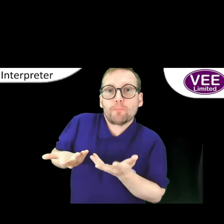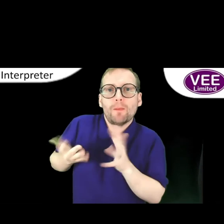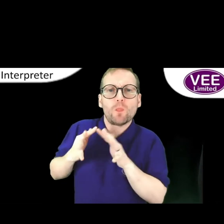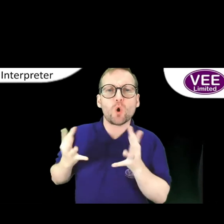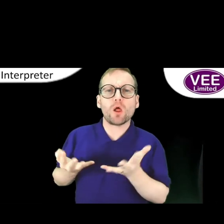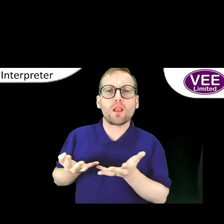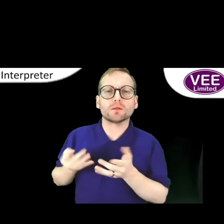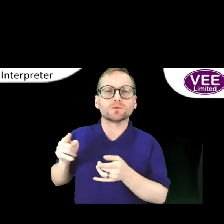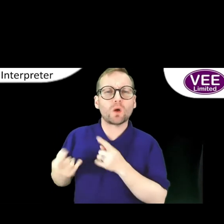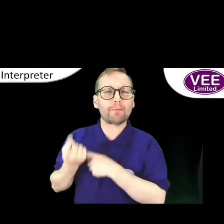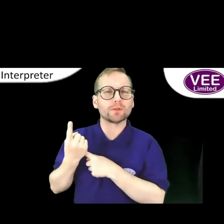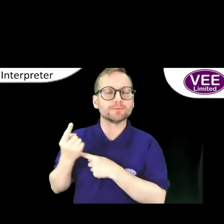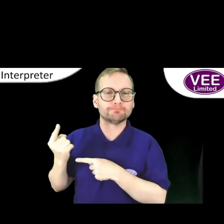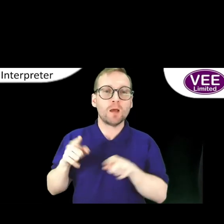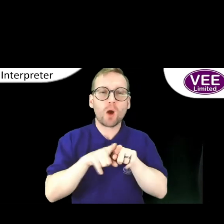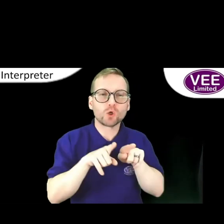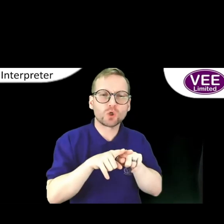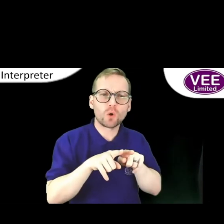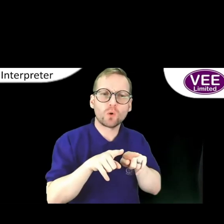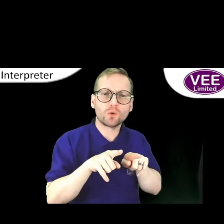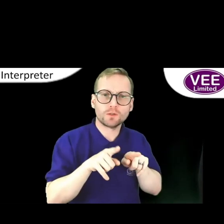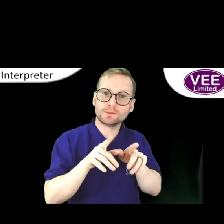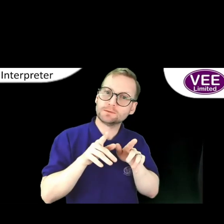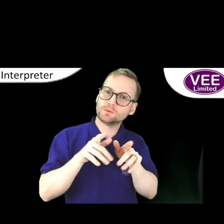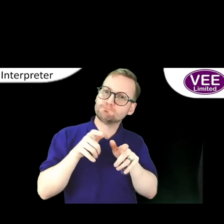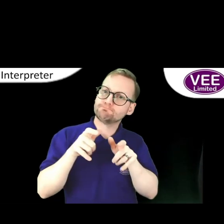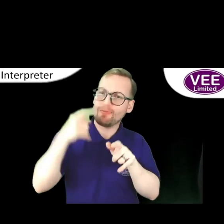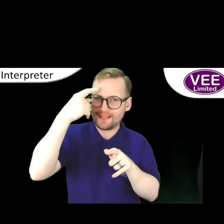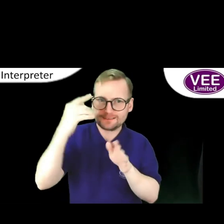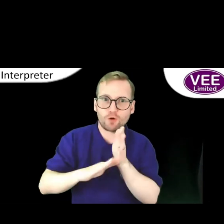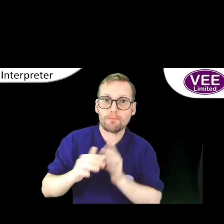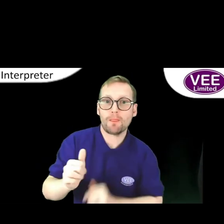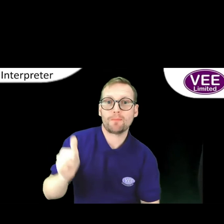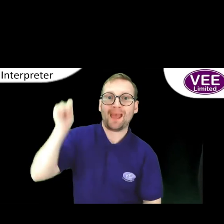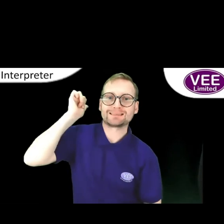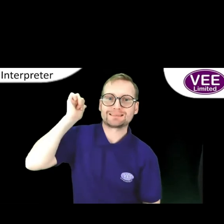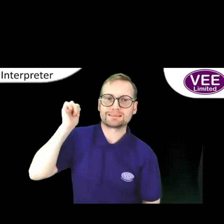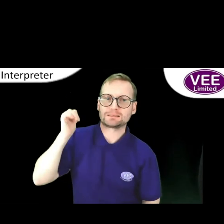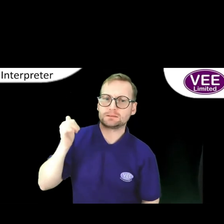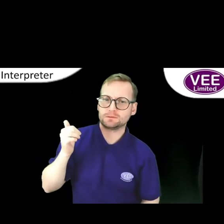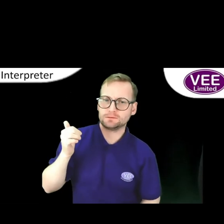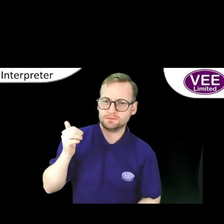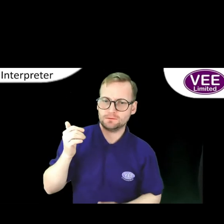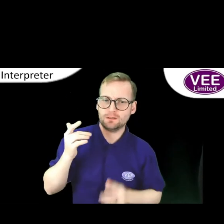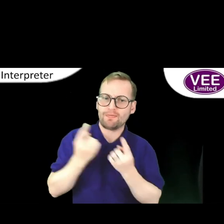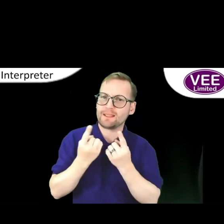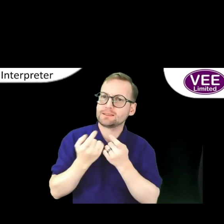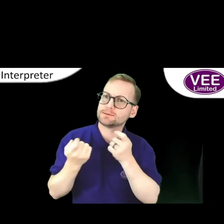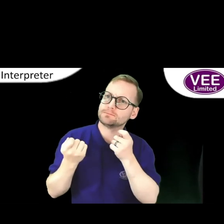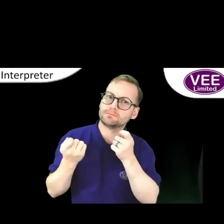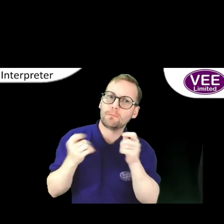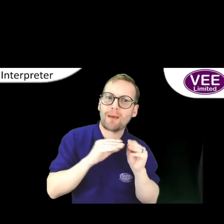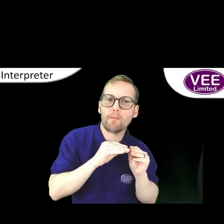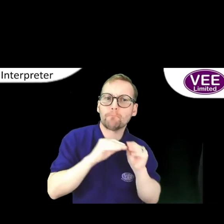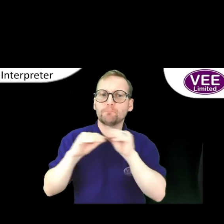but songs also that dwell on the past and the issue of movement and